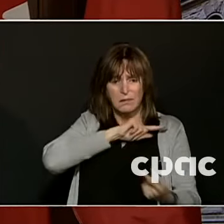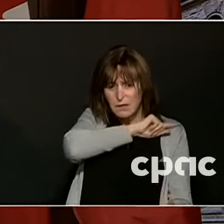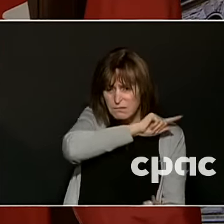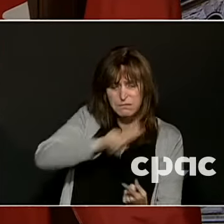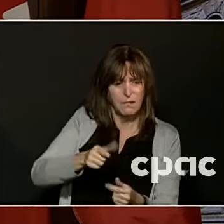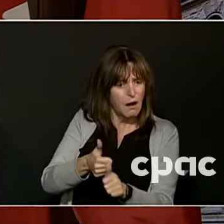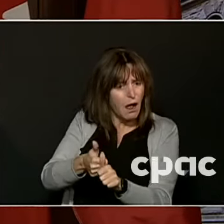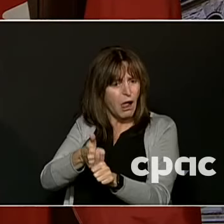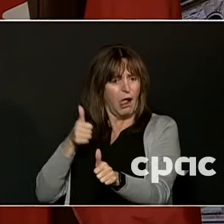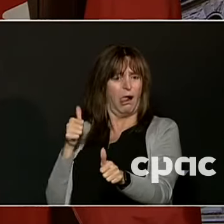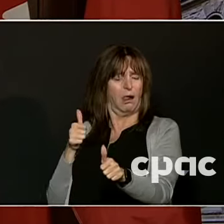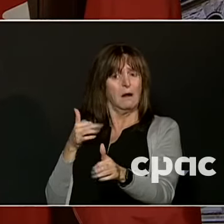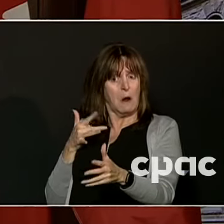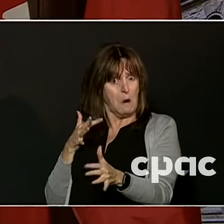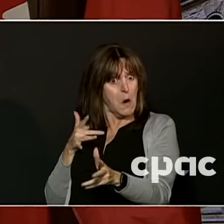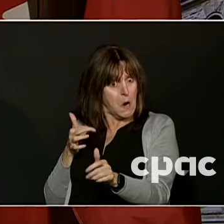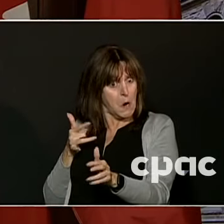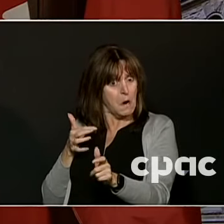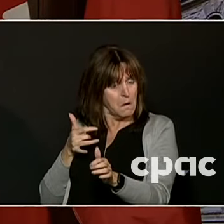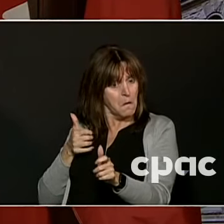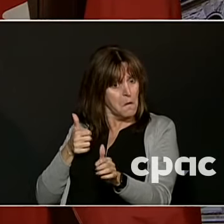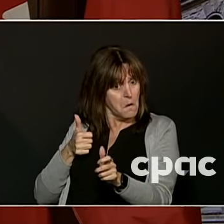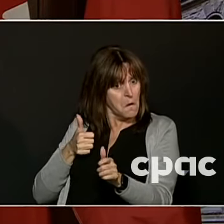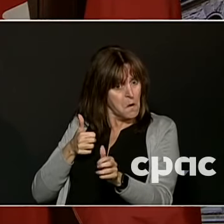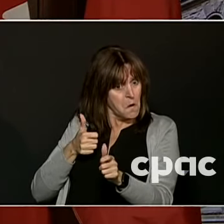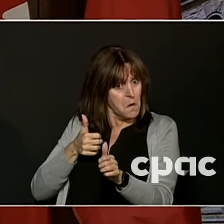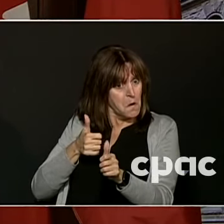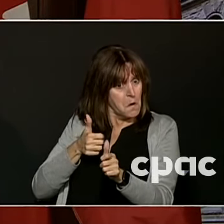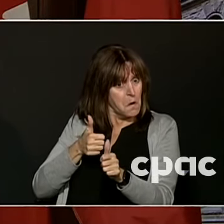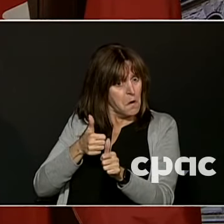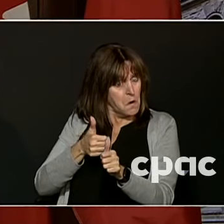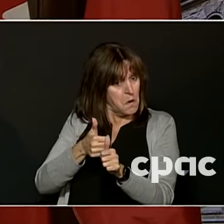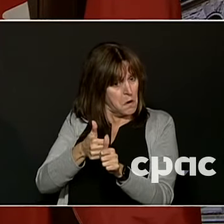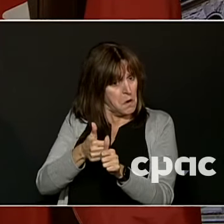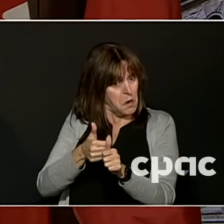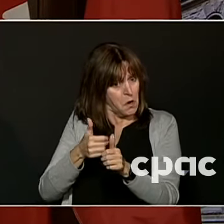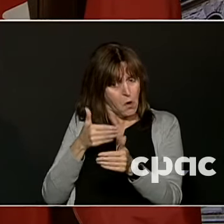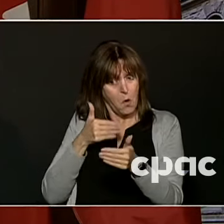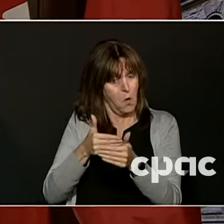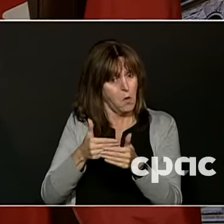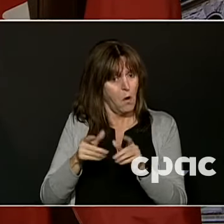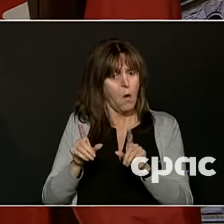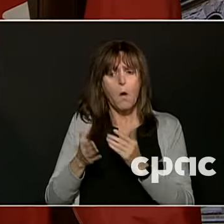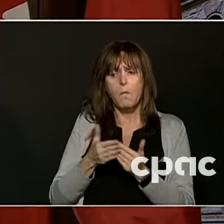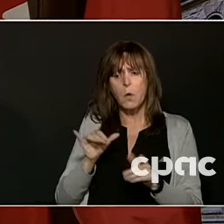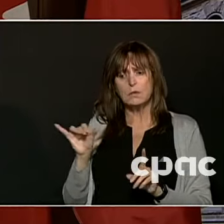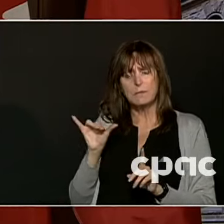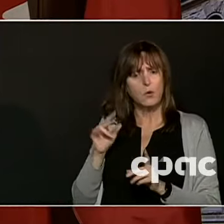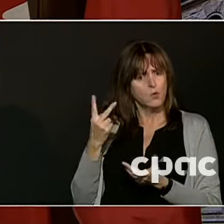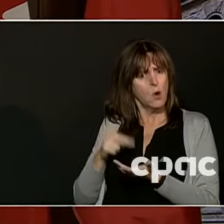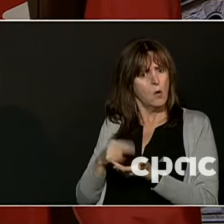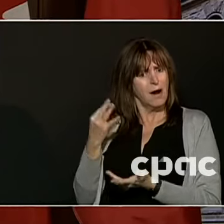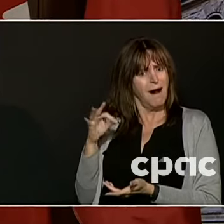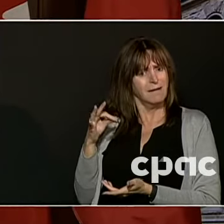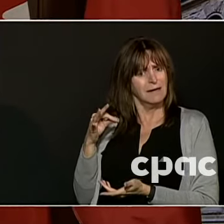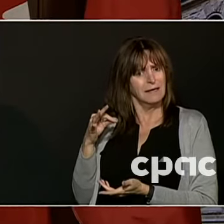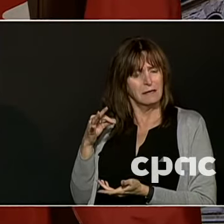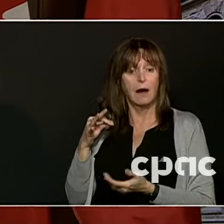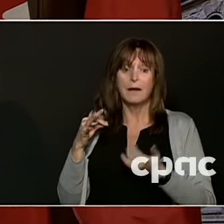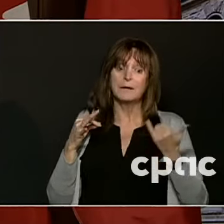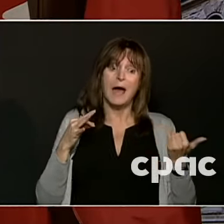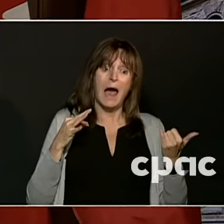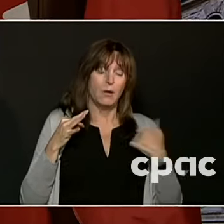were 2019 levels. But then again, during the second wave, you can see this starting to come down again, which will add to the deficit of